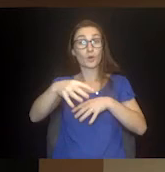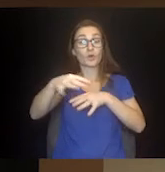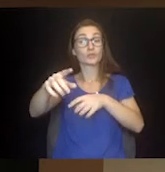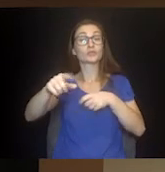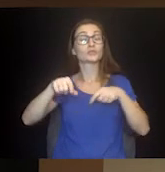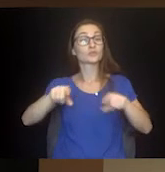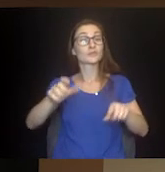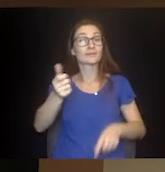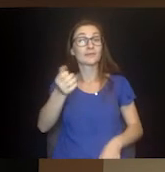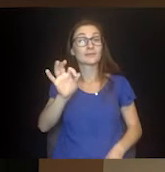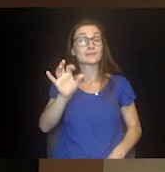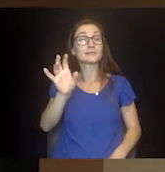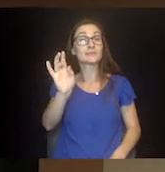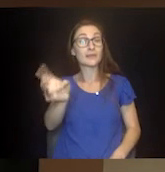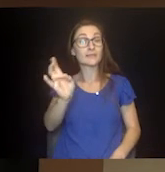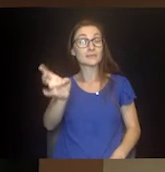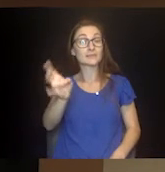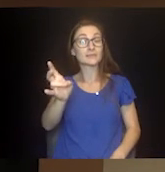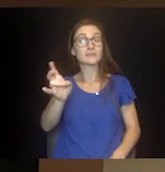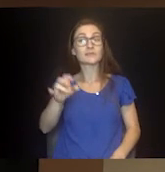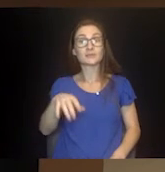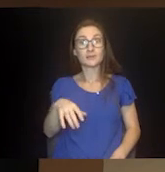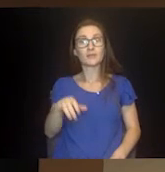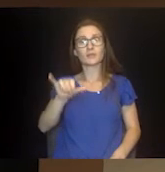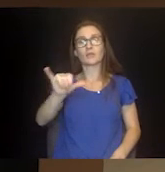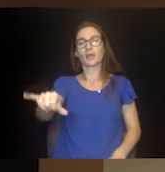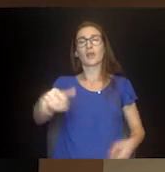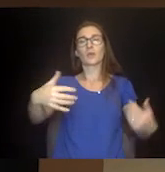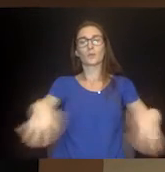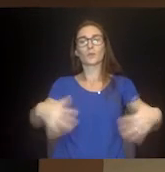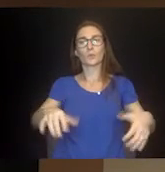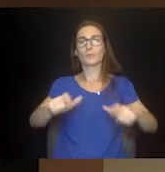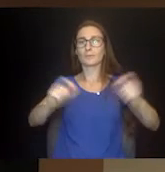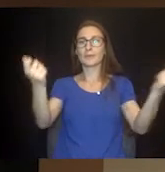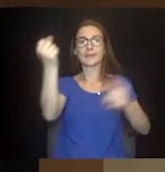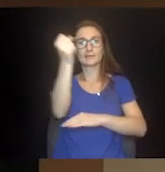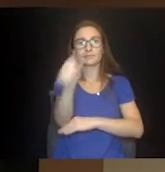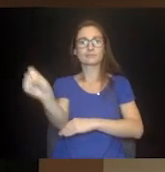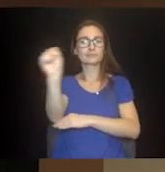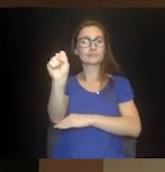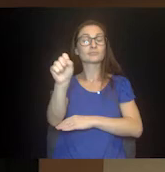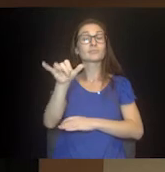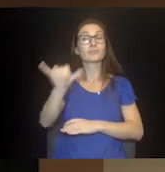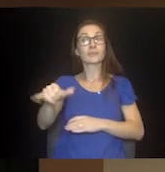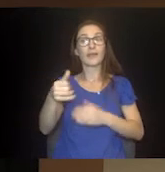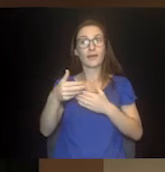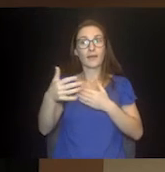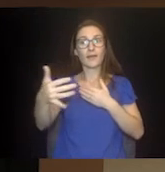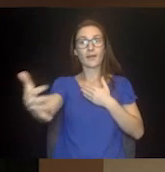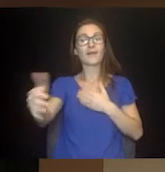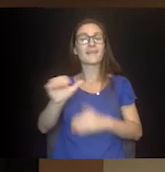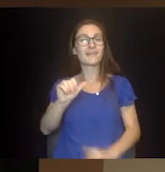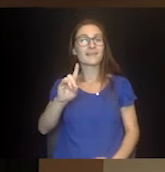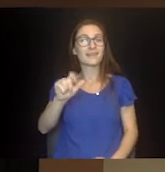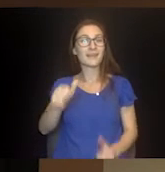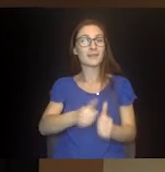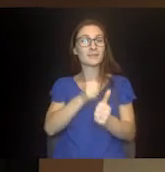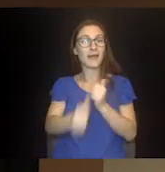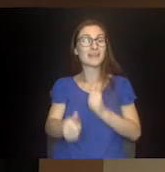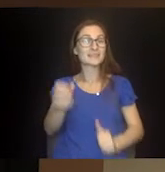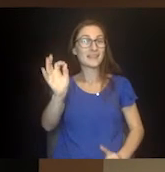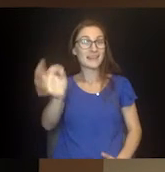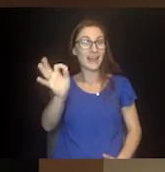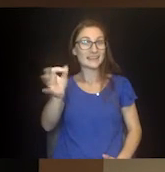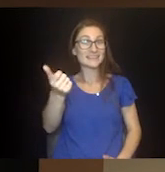happened during the 1970s, Judith Heumann was a part of that initiative. And of course, that led to the ADA being passed